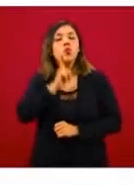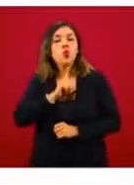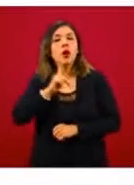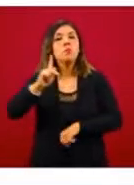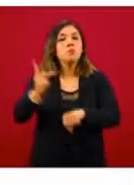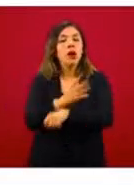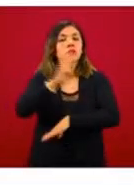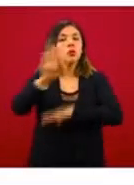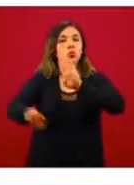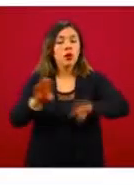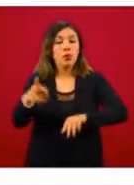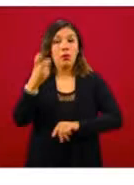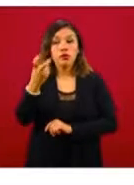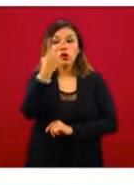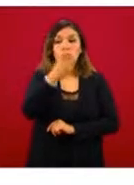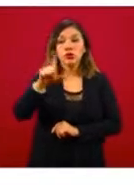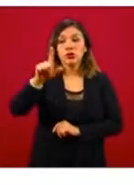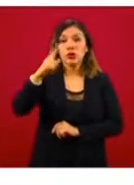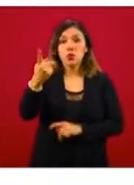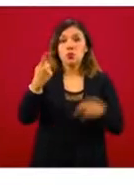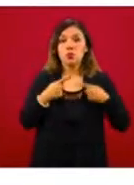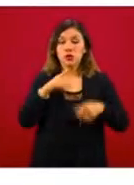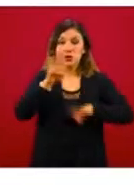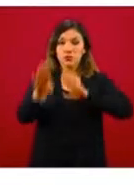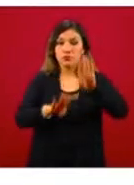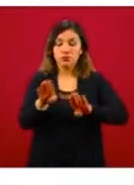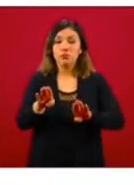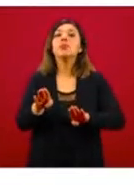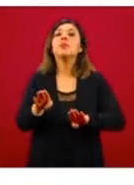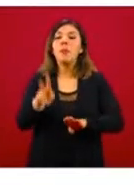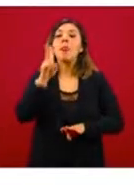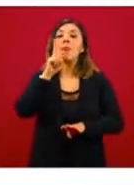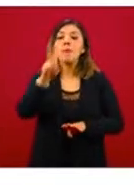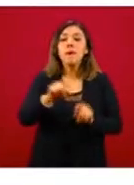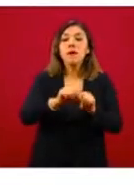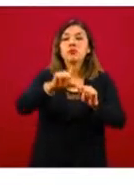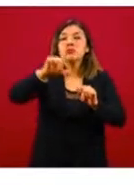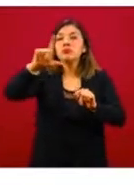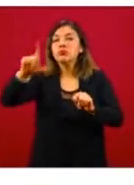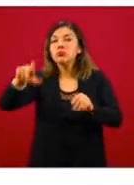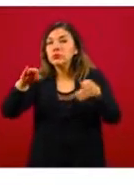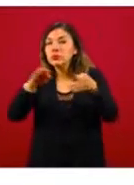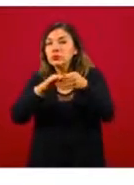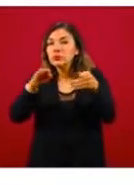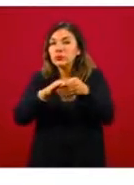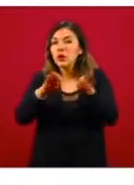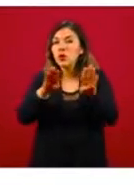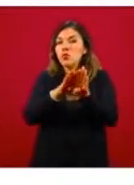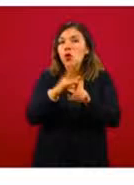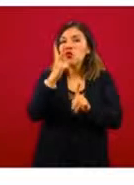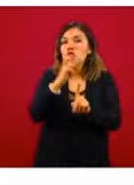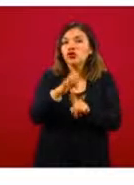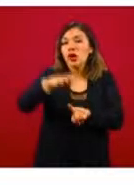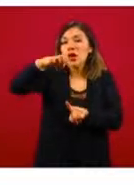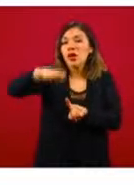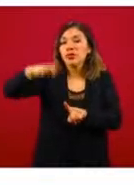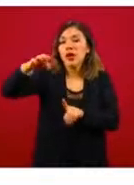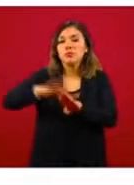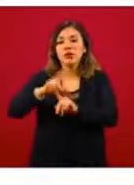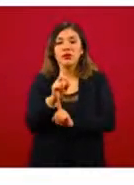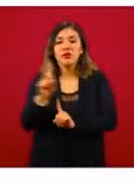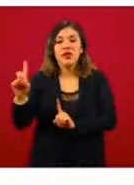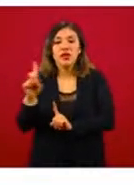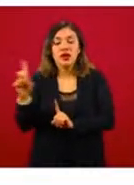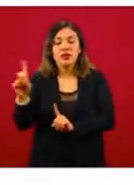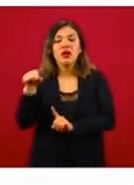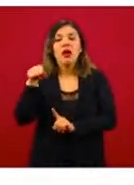each death that occurred. Of those 271 deaths that occurred, you can see that this is